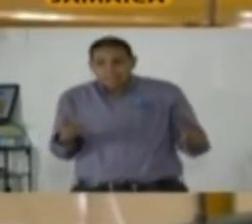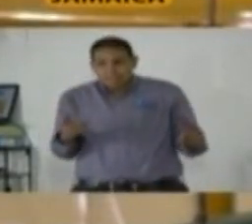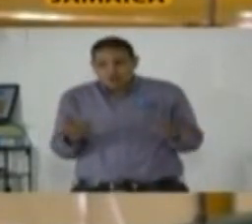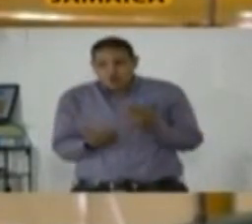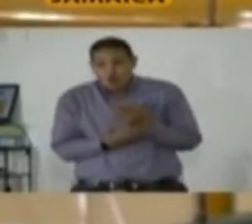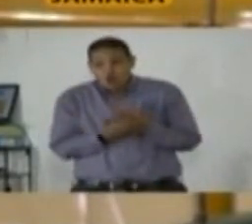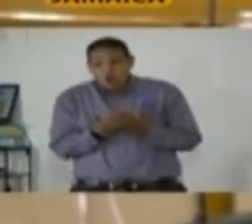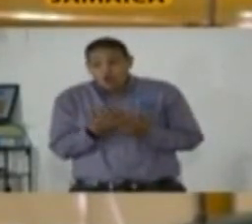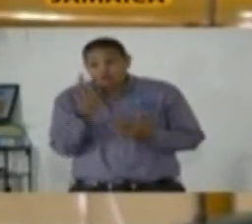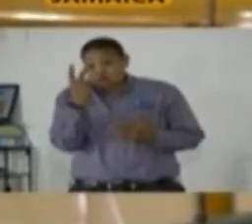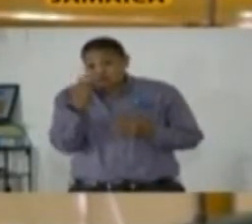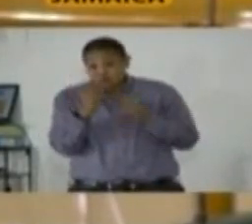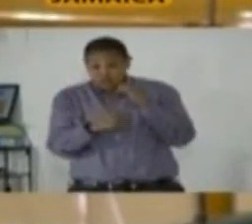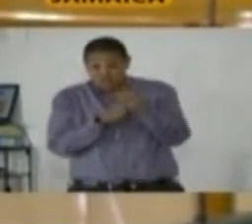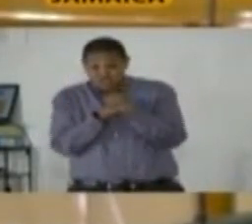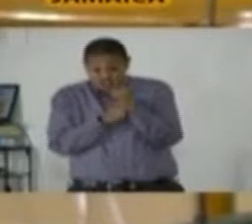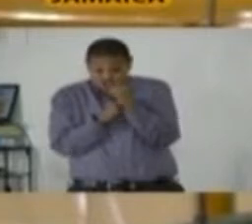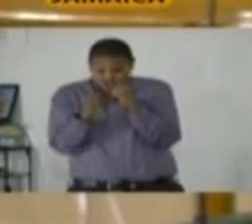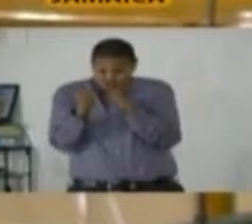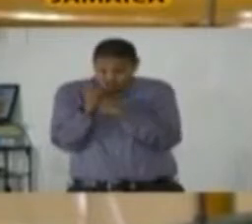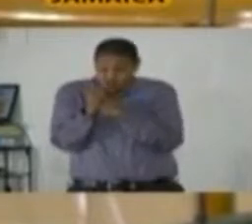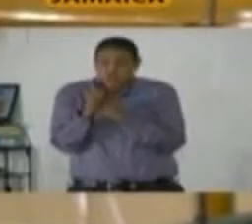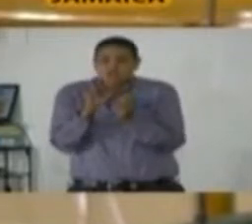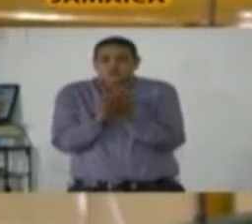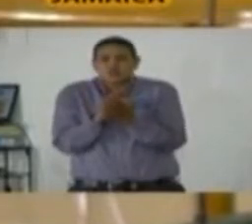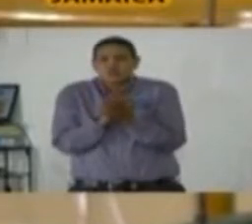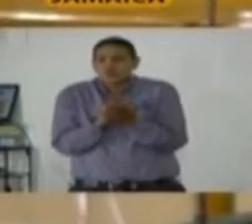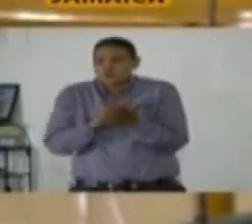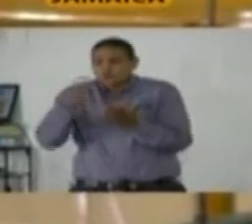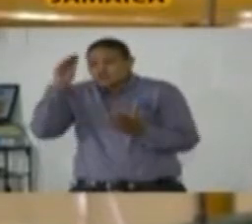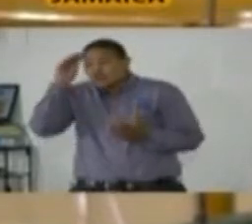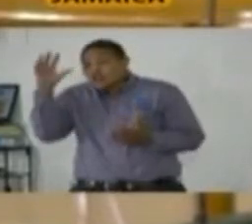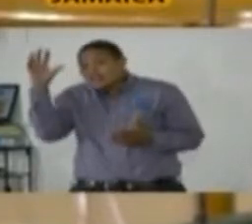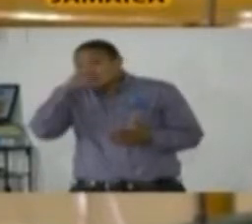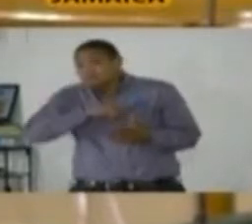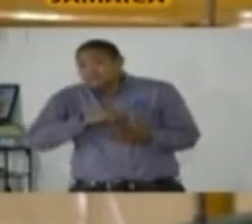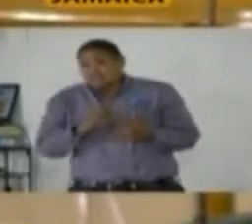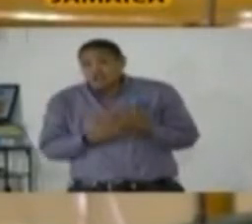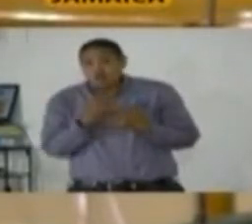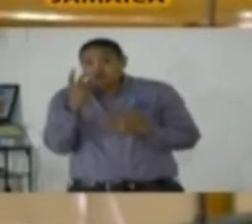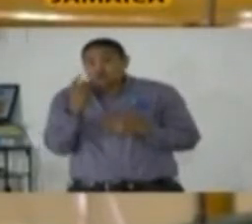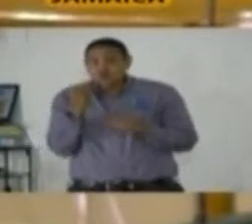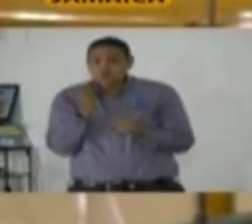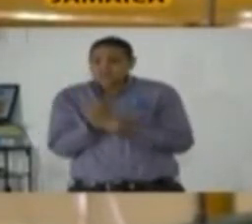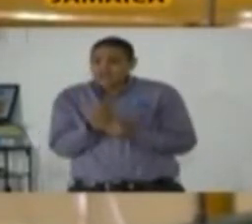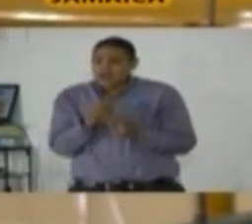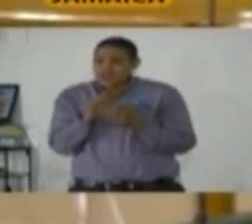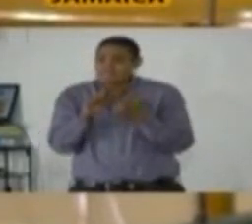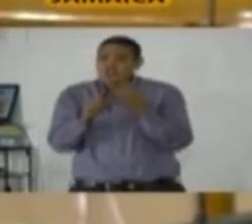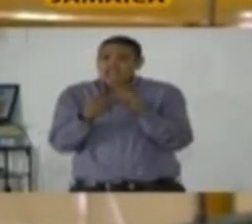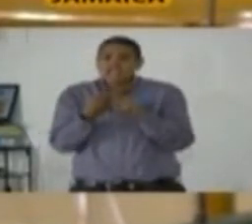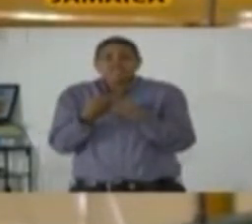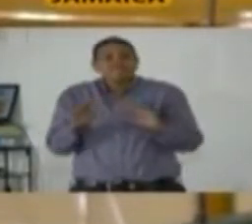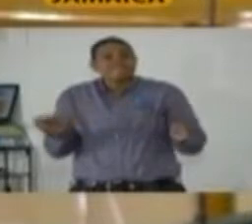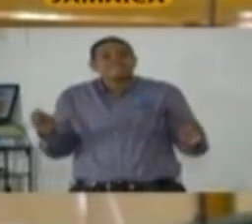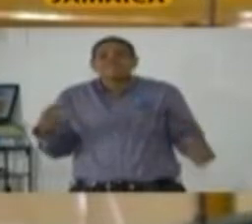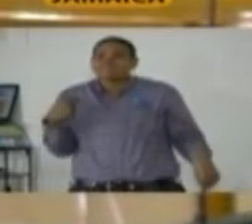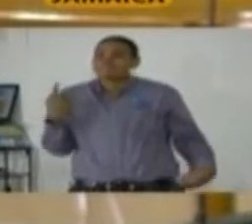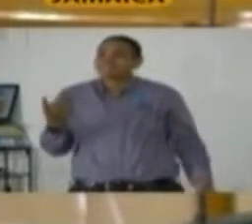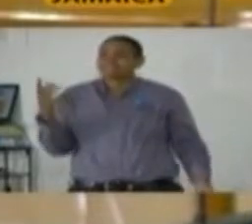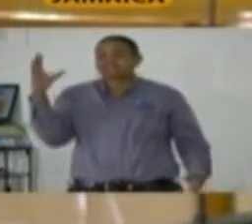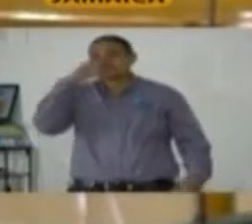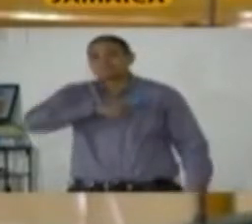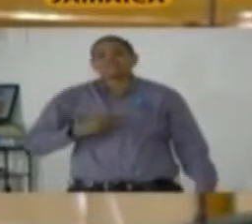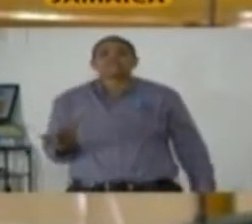of a structured school learning environment have gone, and almost 2 years of building friendships have gone. The typical grade